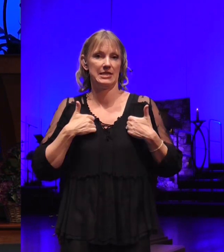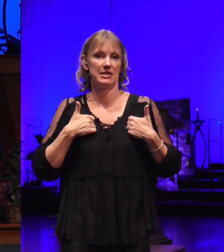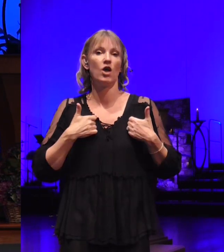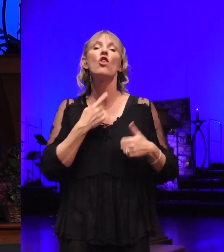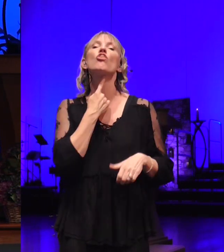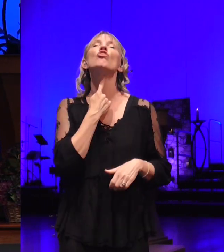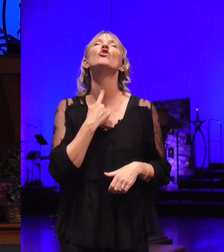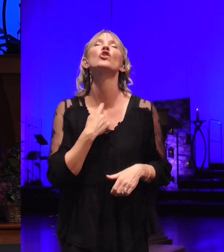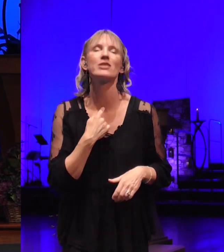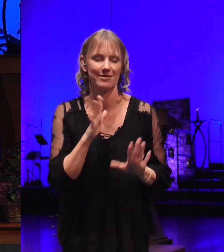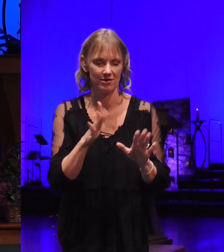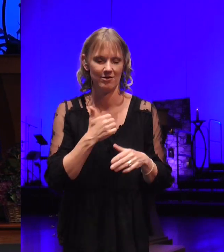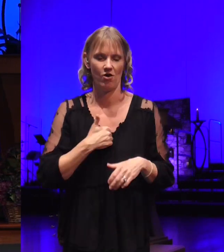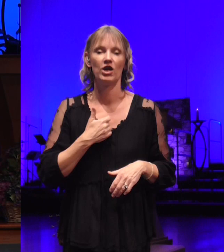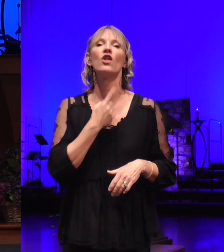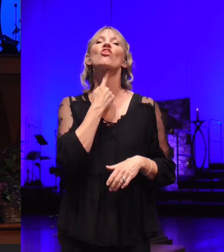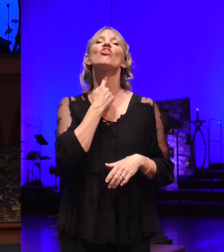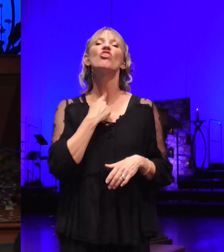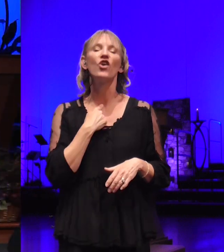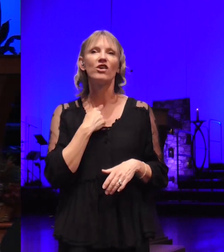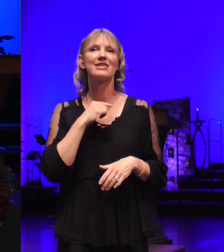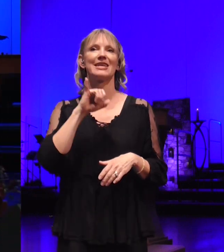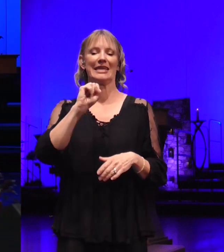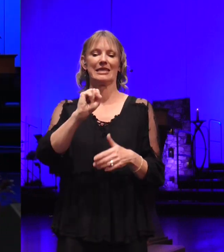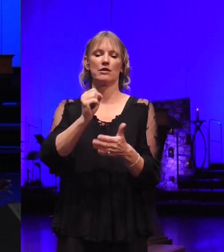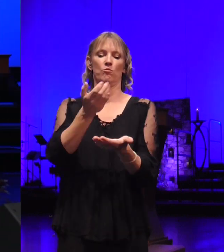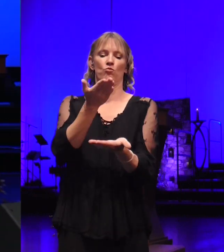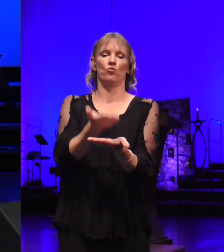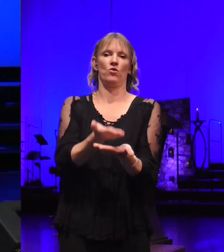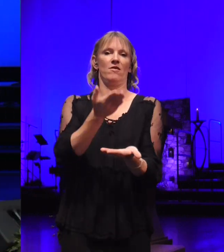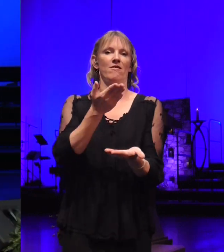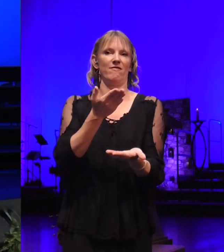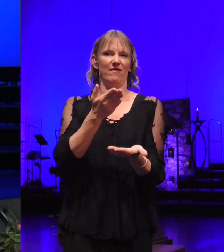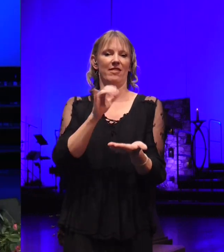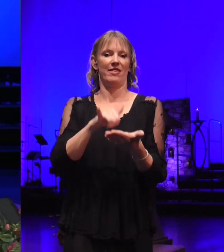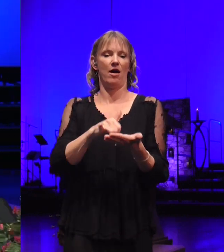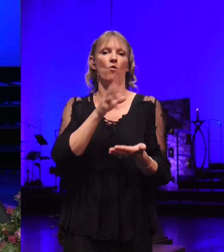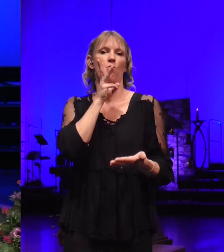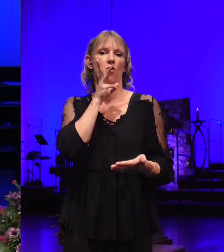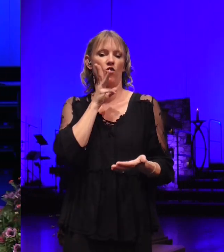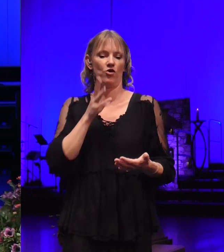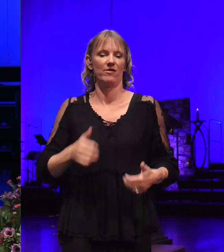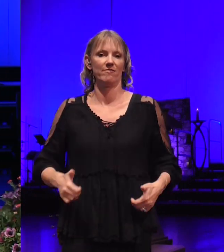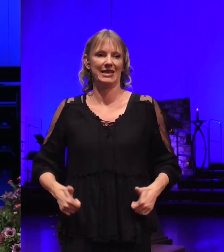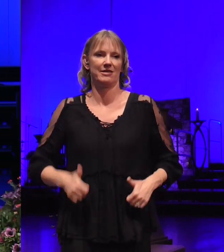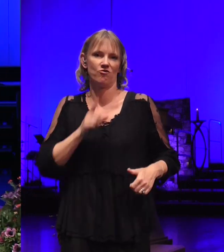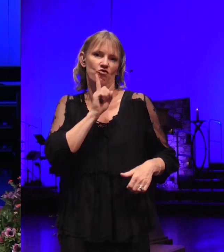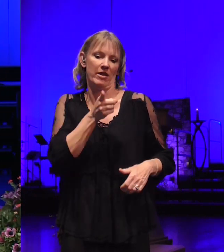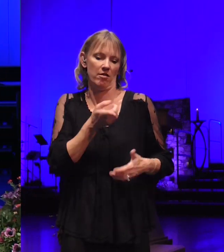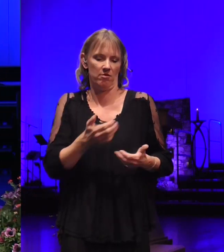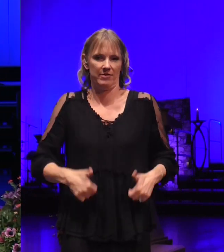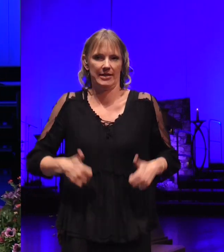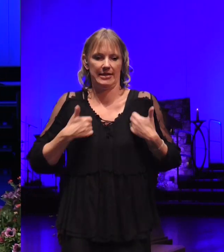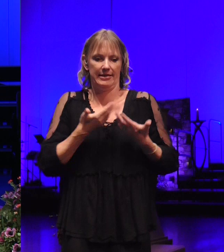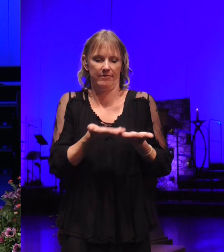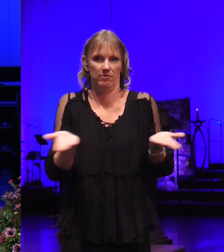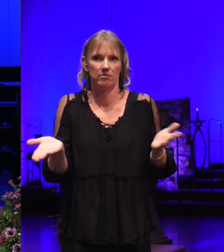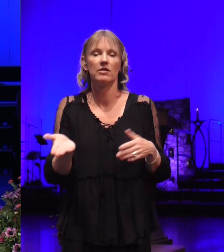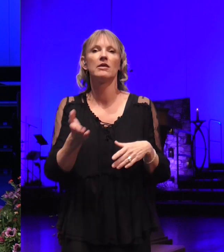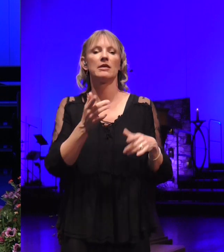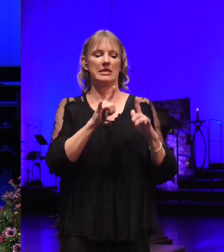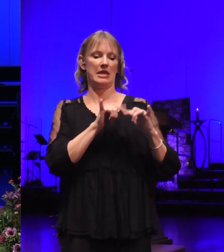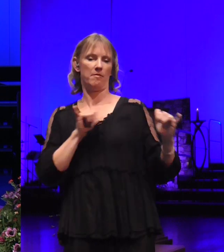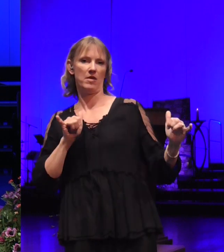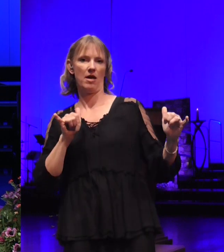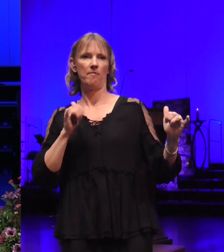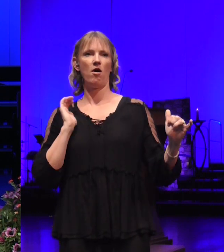Thirst is the surest proof for the existence of water. In the same way, that longing we have